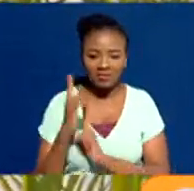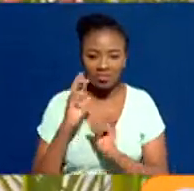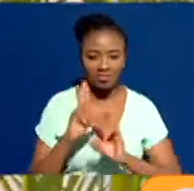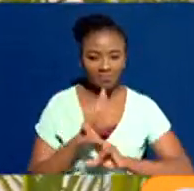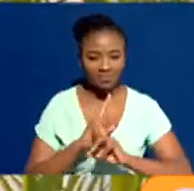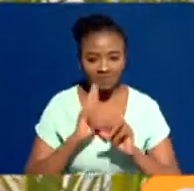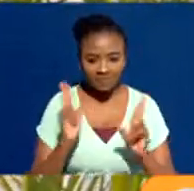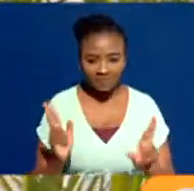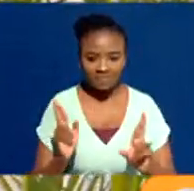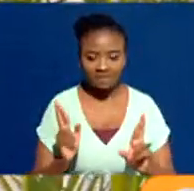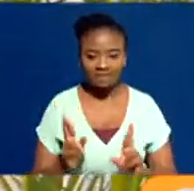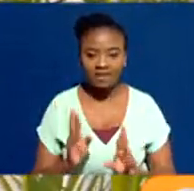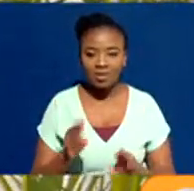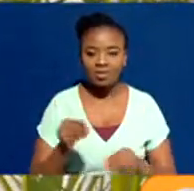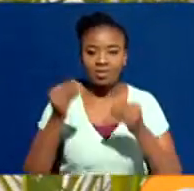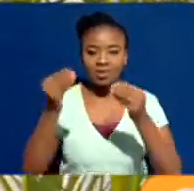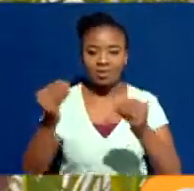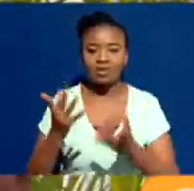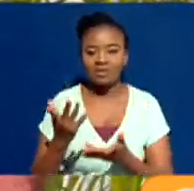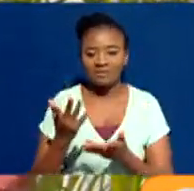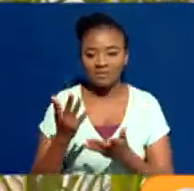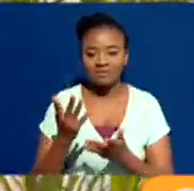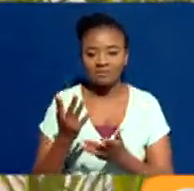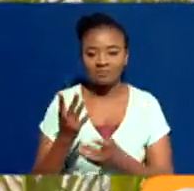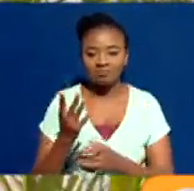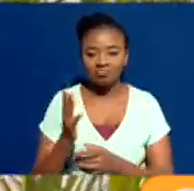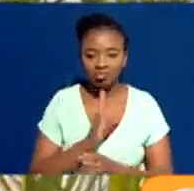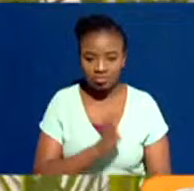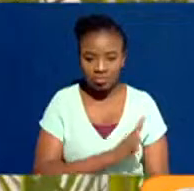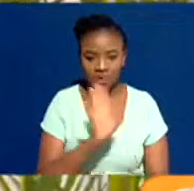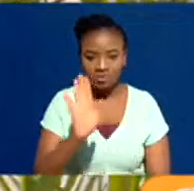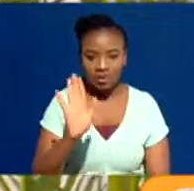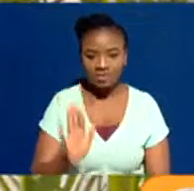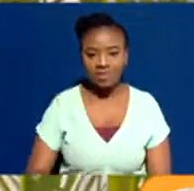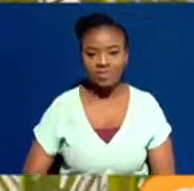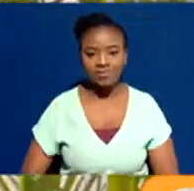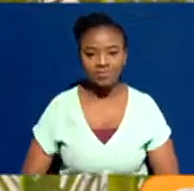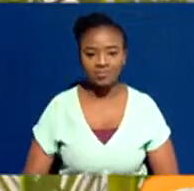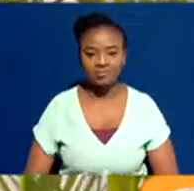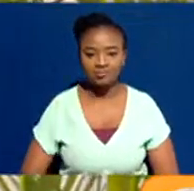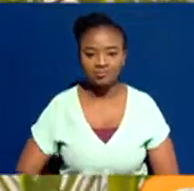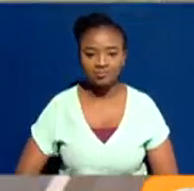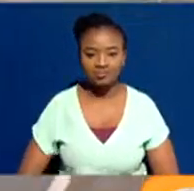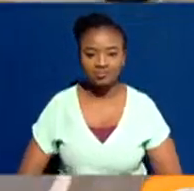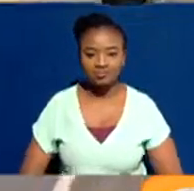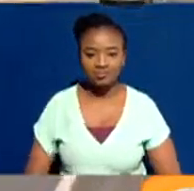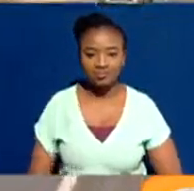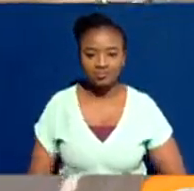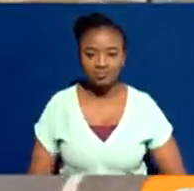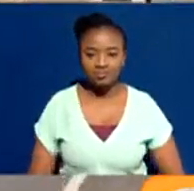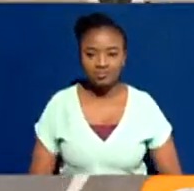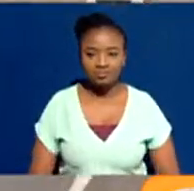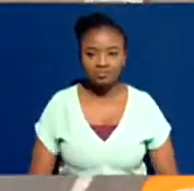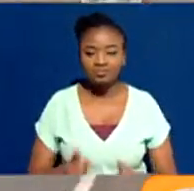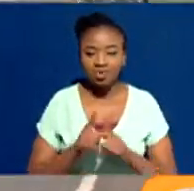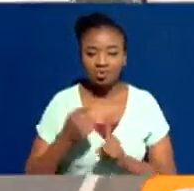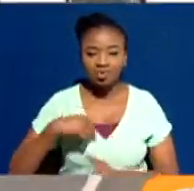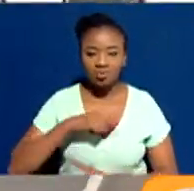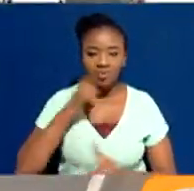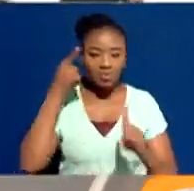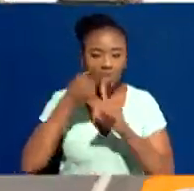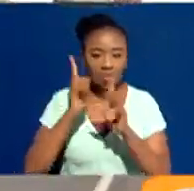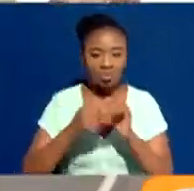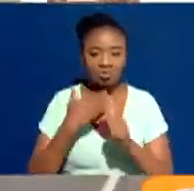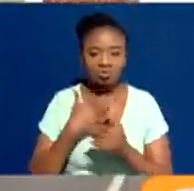baraza ya mawaziri ili ugavi wa rasilimali huu uweze kuwa na utaratibu mzuri. To ease movement of goods in the